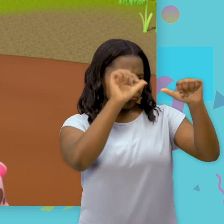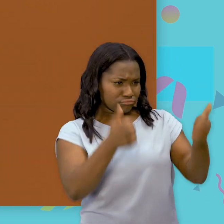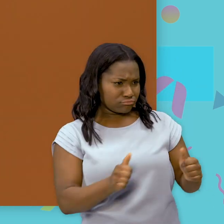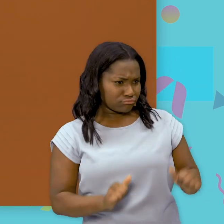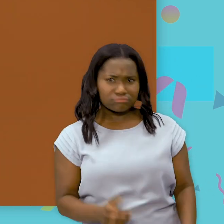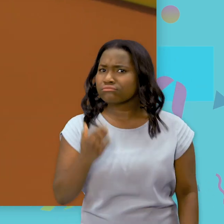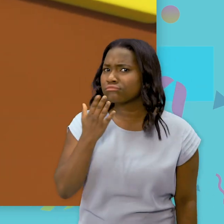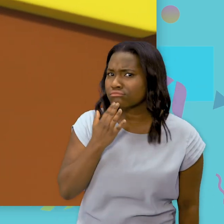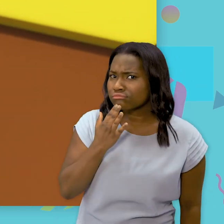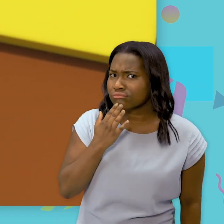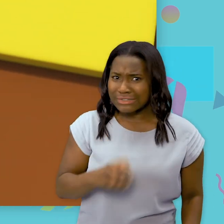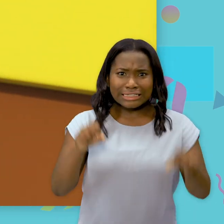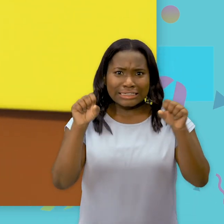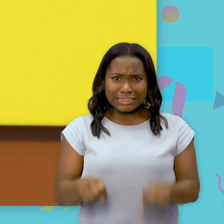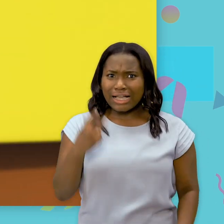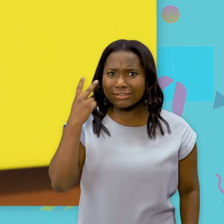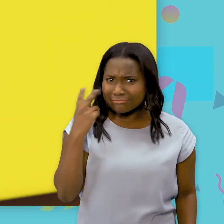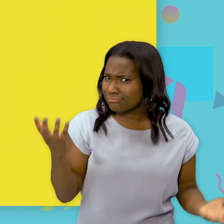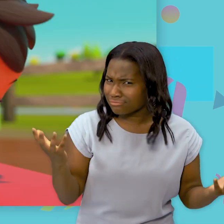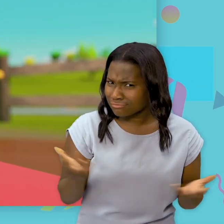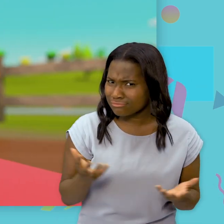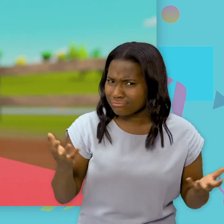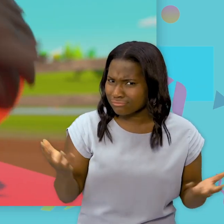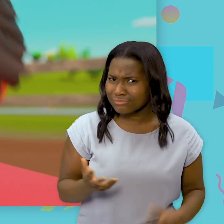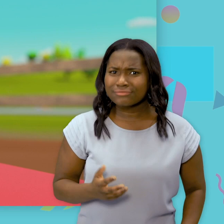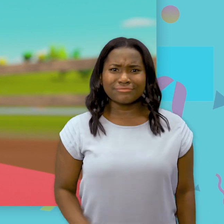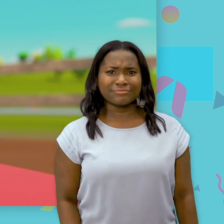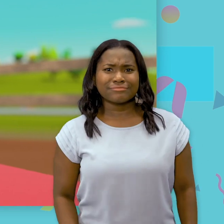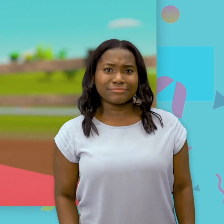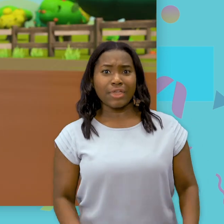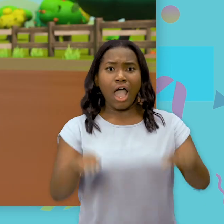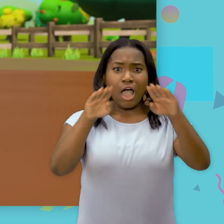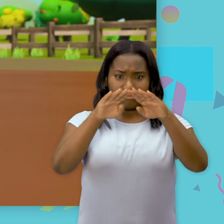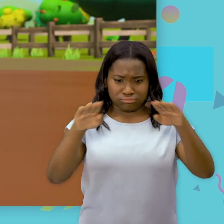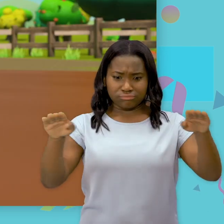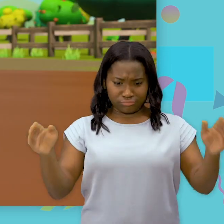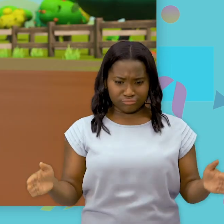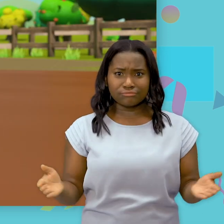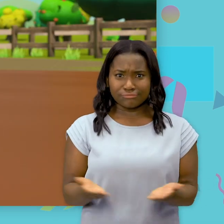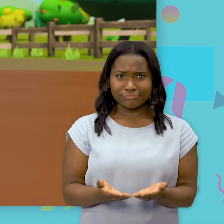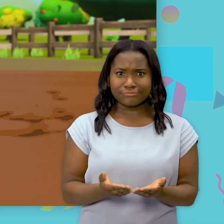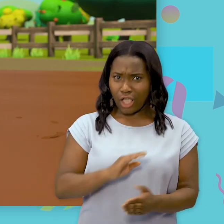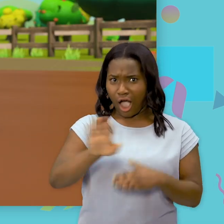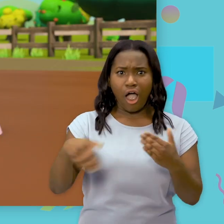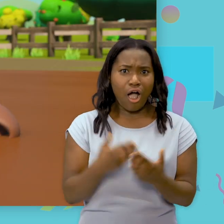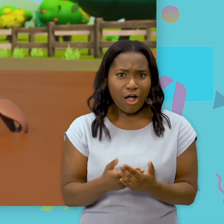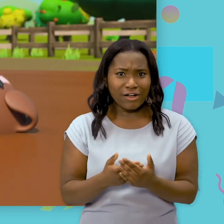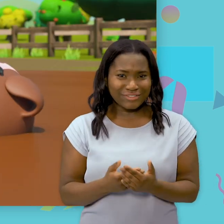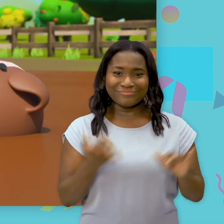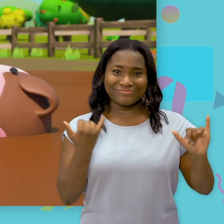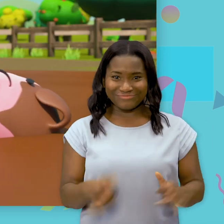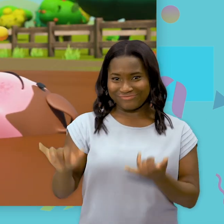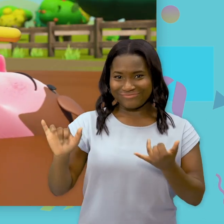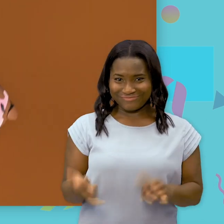What's the shape and what's the colour? Can you see? Can you count all the sides? Play with me!